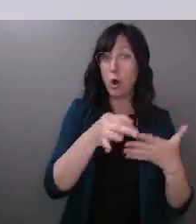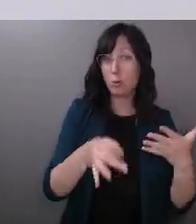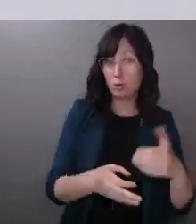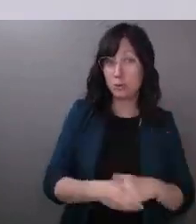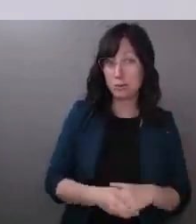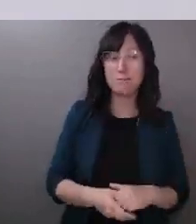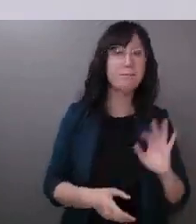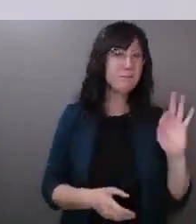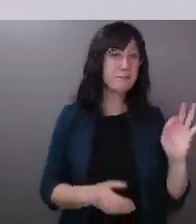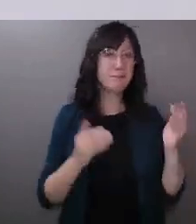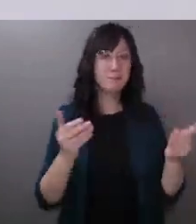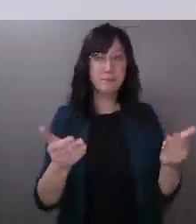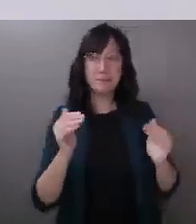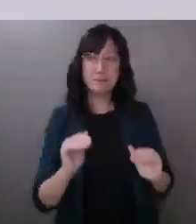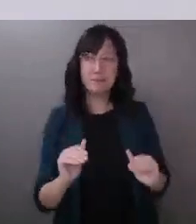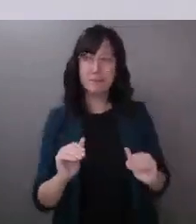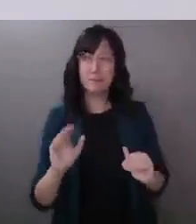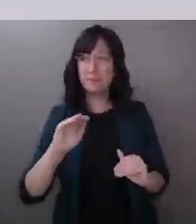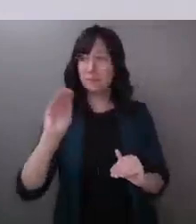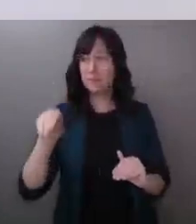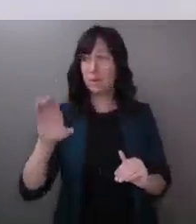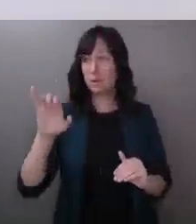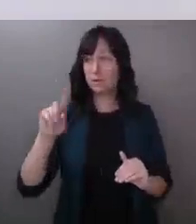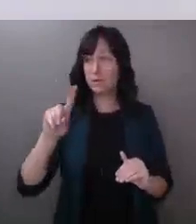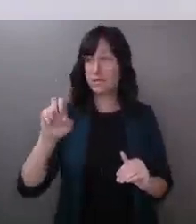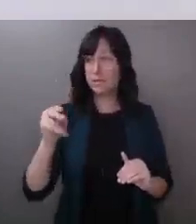Next, we'll go to Blair Crawford at the Ottawa Citizen.